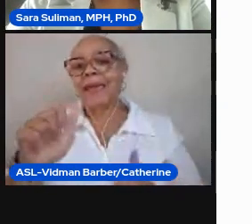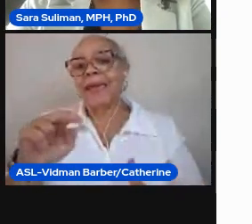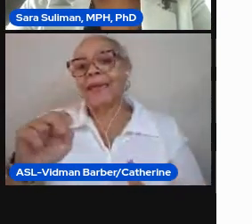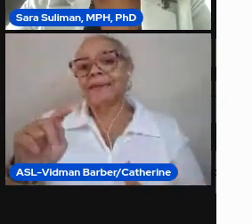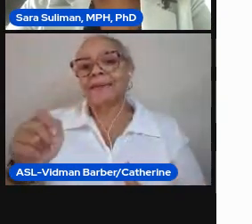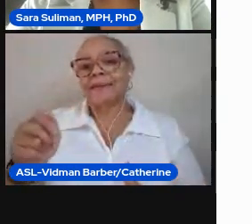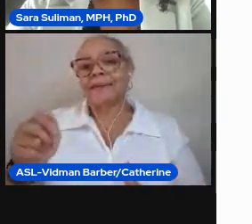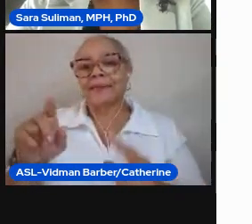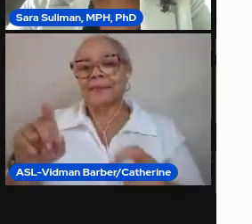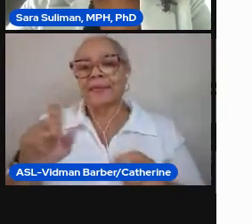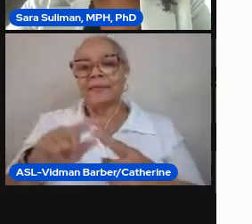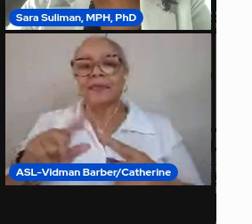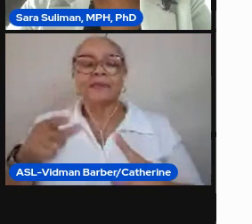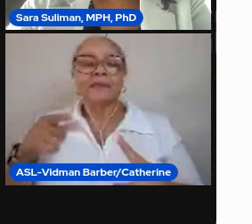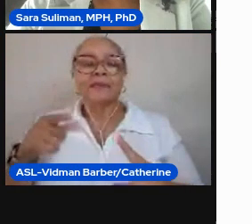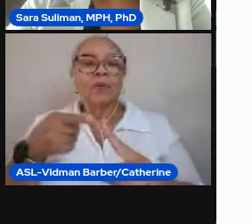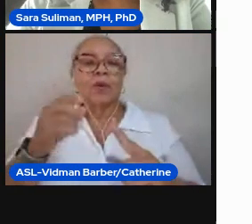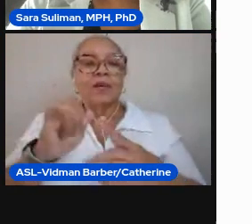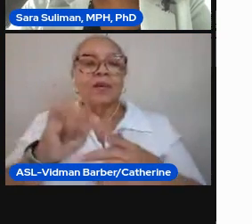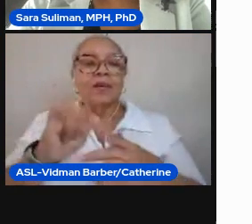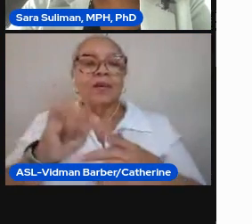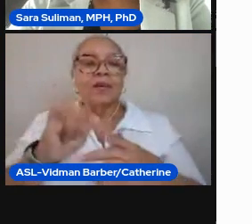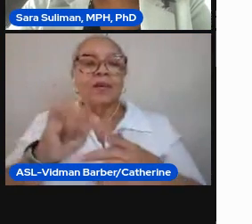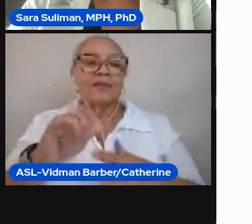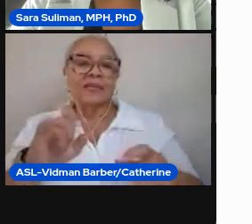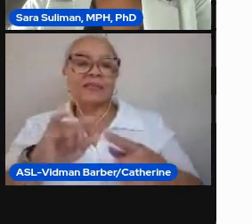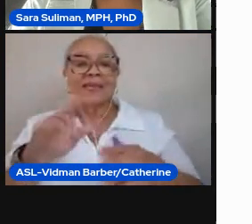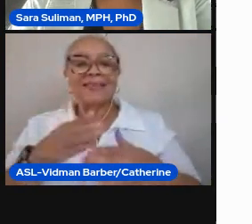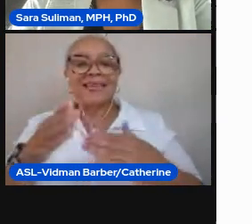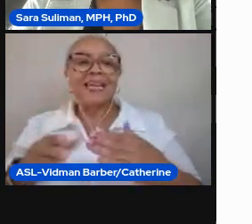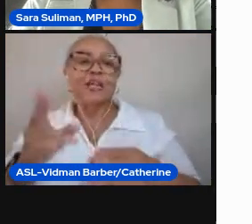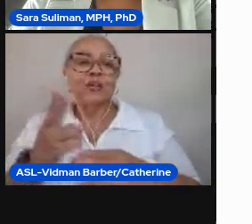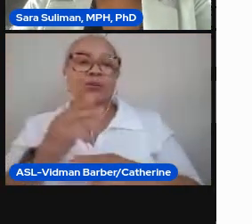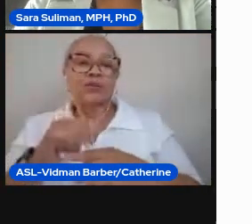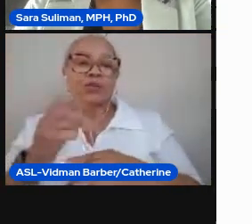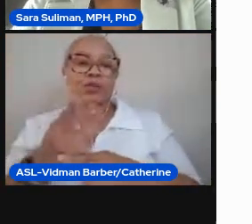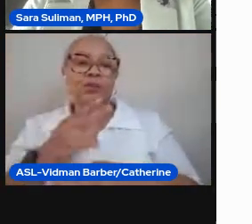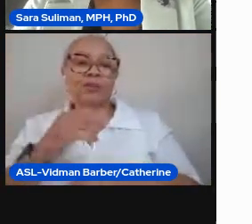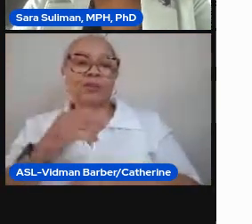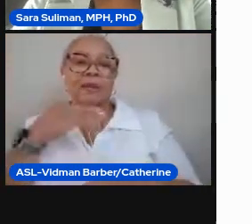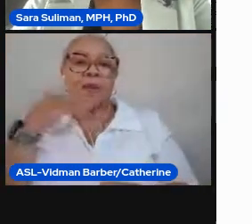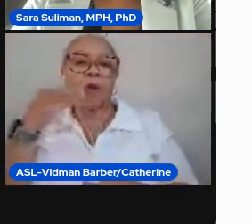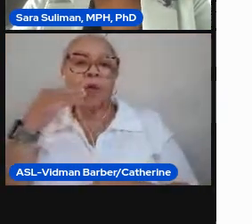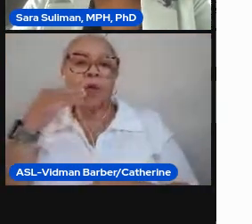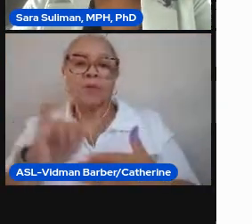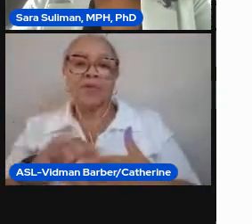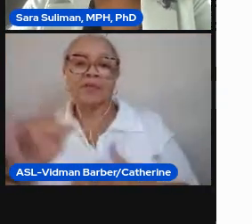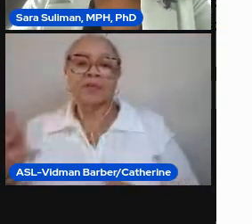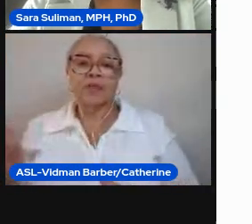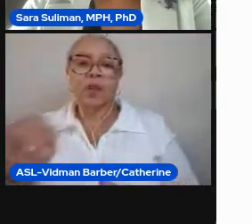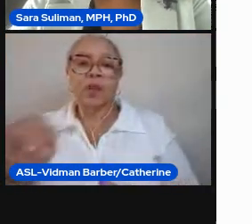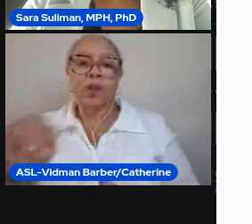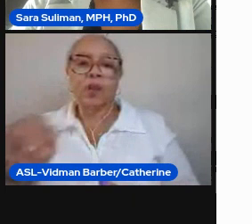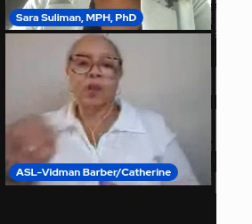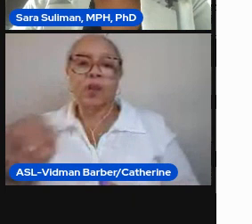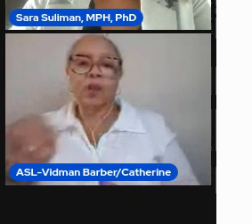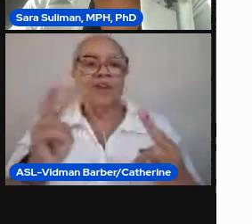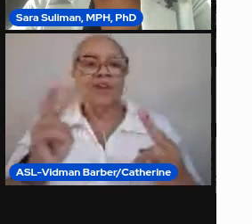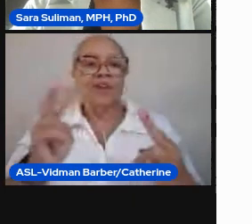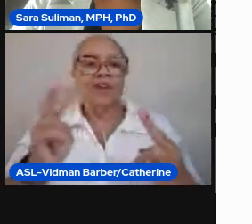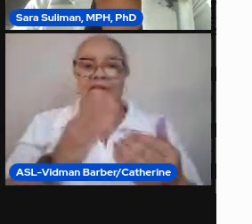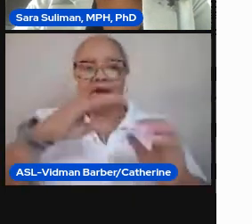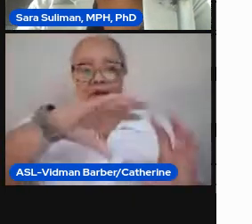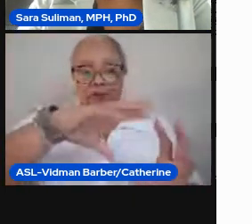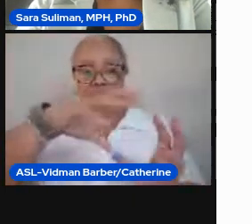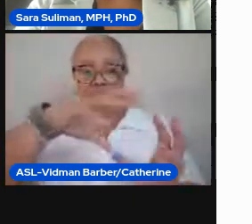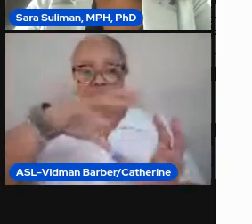as point-of-care testing that the end user can use at home. And these are also very convenient for global implementation